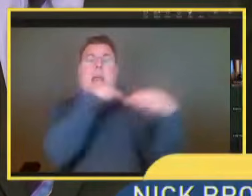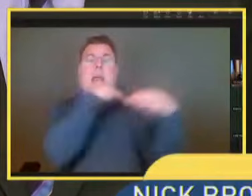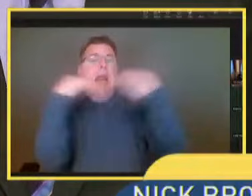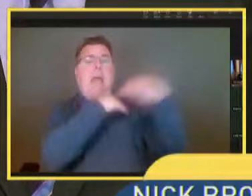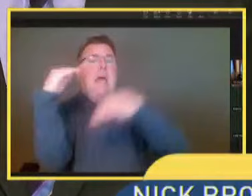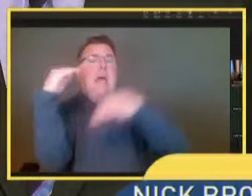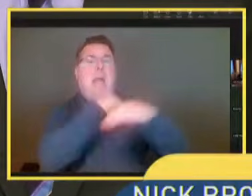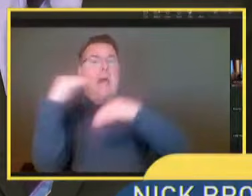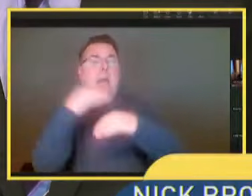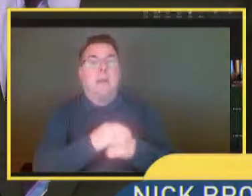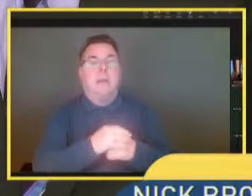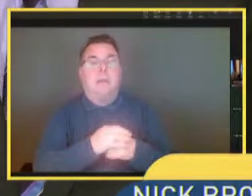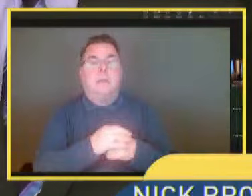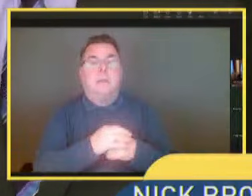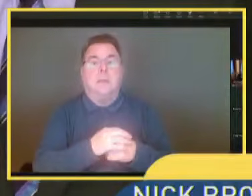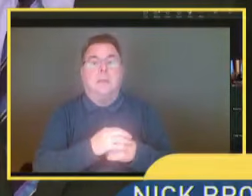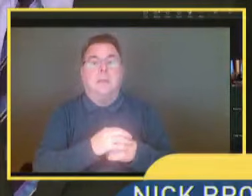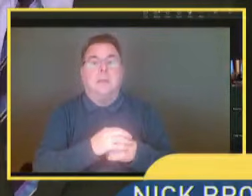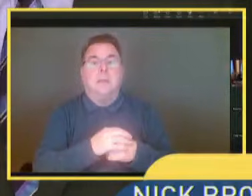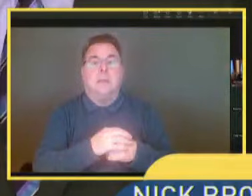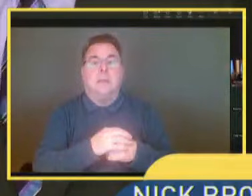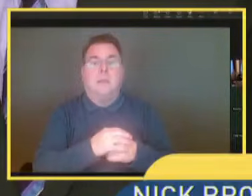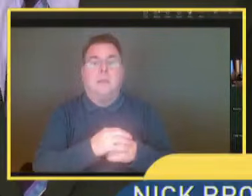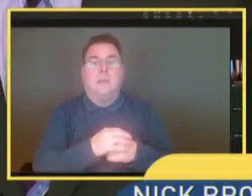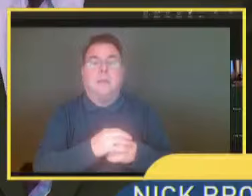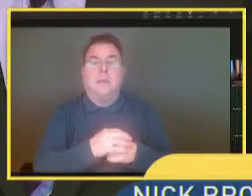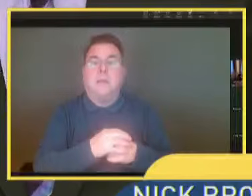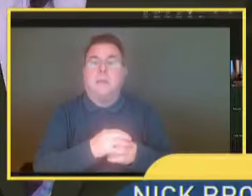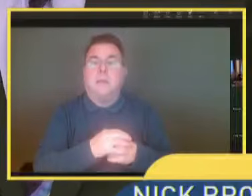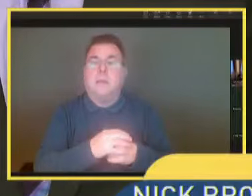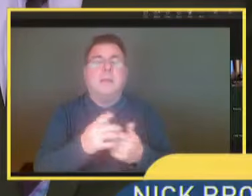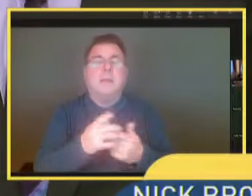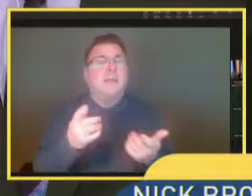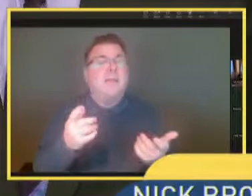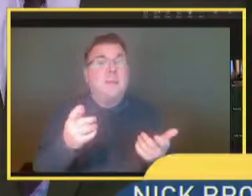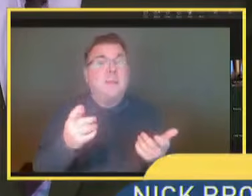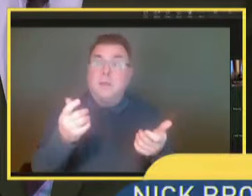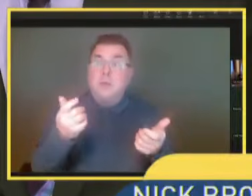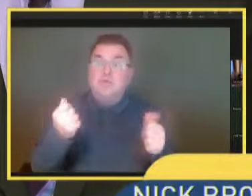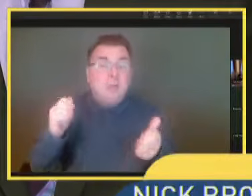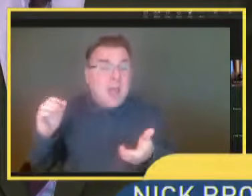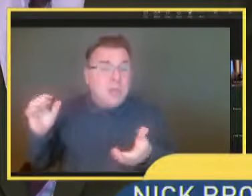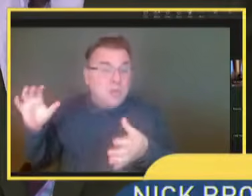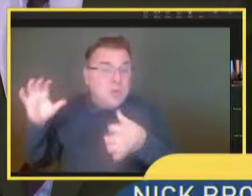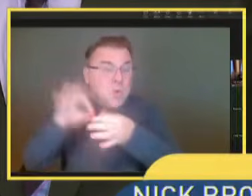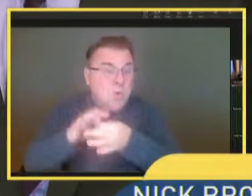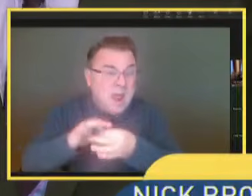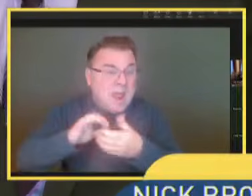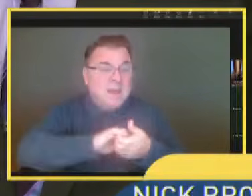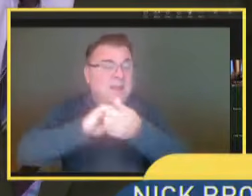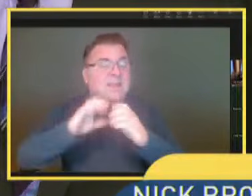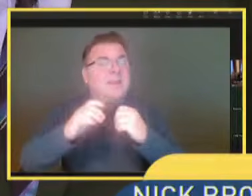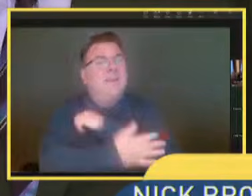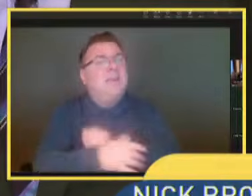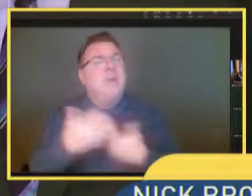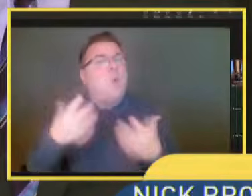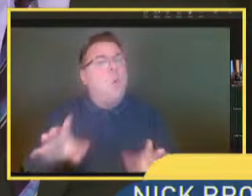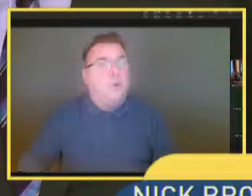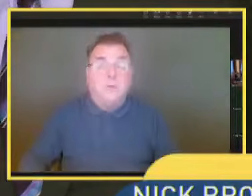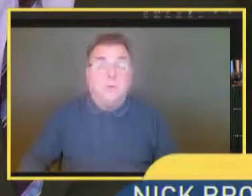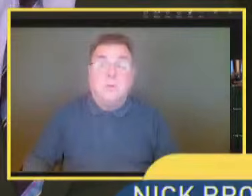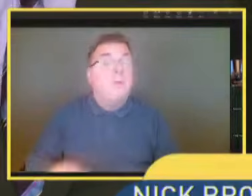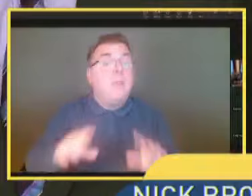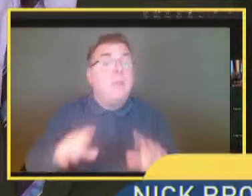idea of finding some humanity and some effort to unite this country. That is because the president and everyone around him seems